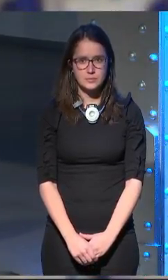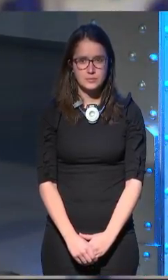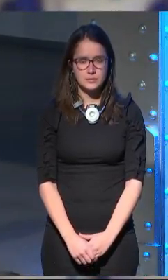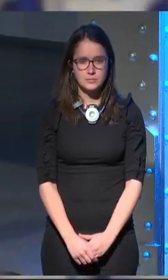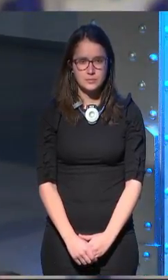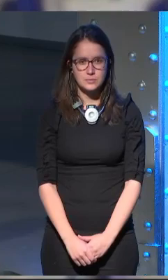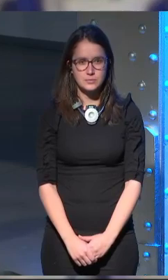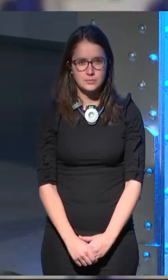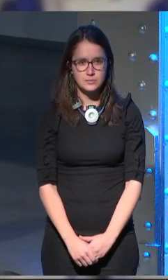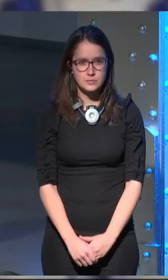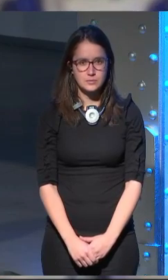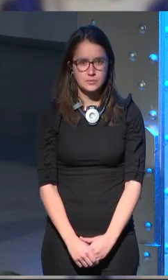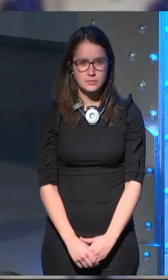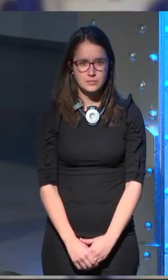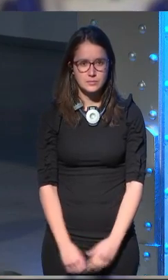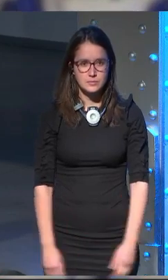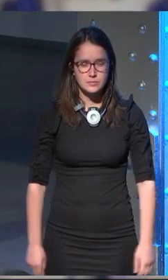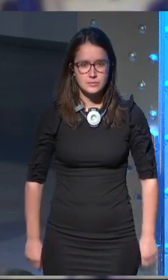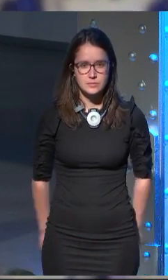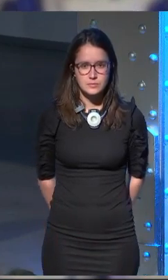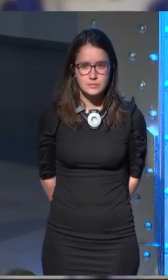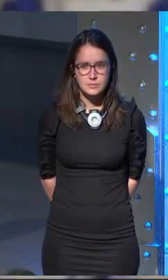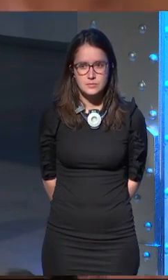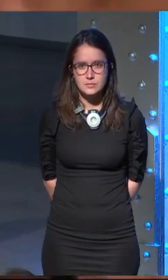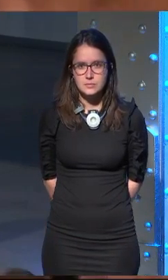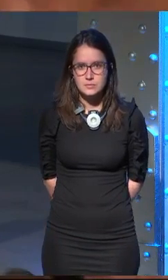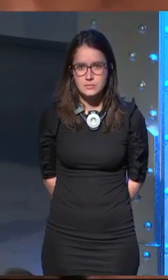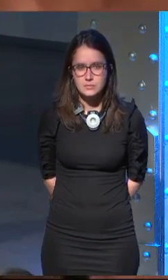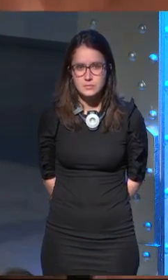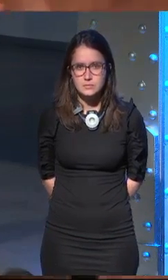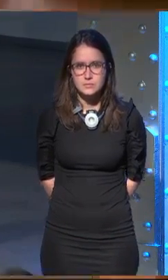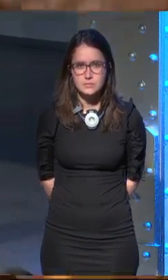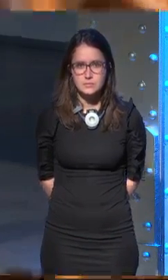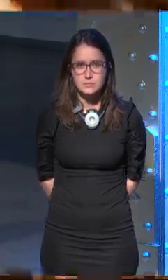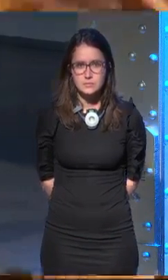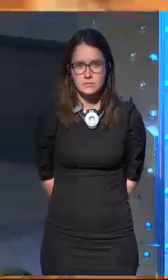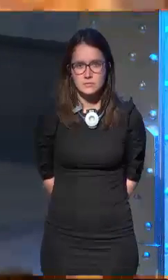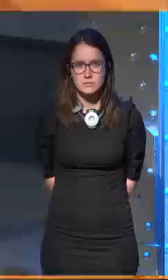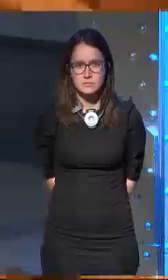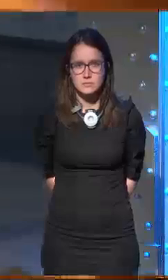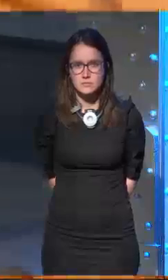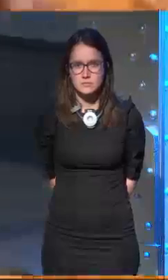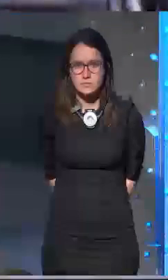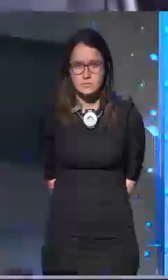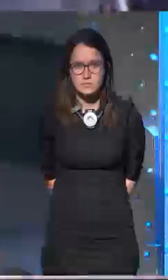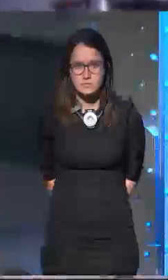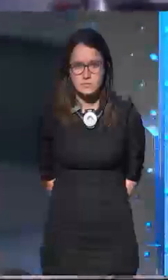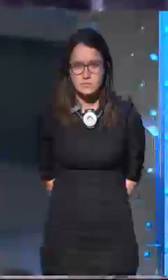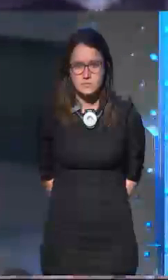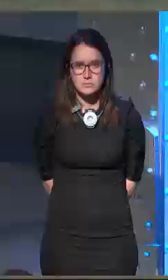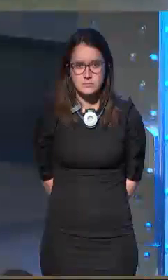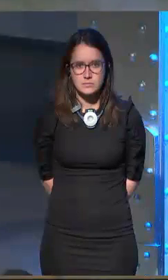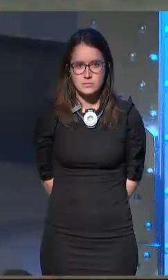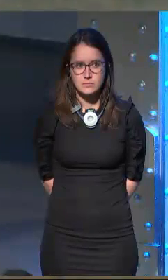beginning to end. The book was The Right Stuff by Tom Wolfe, and, the way Tom described the pilots and the